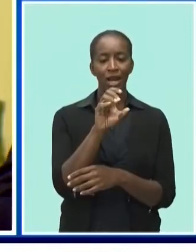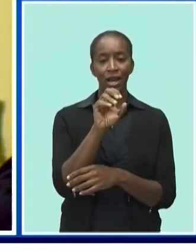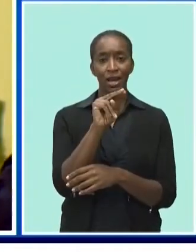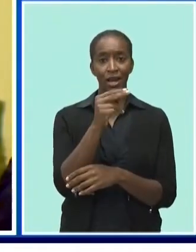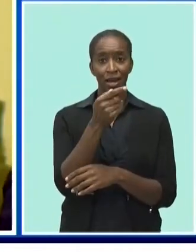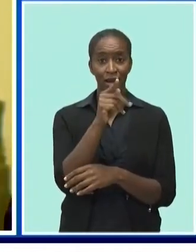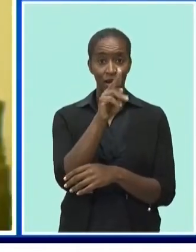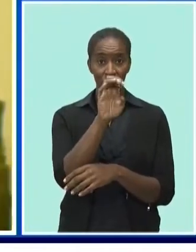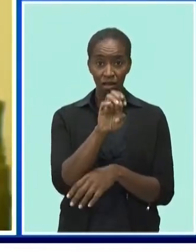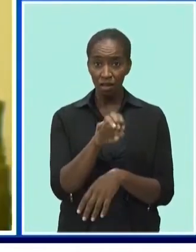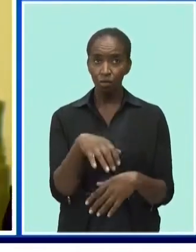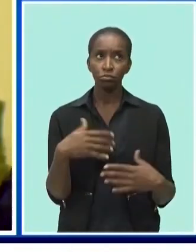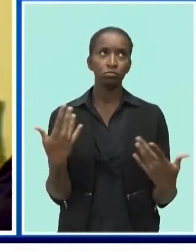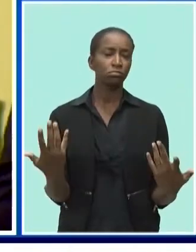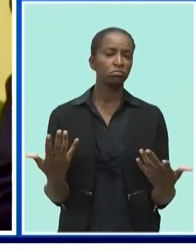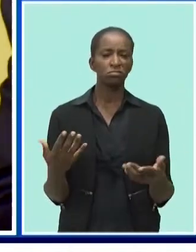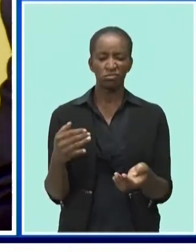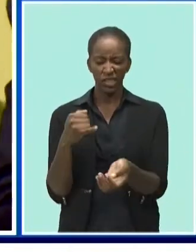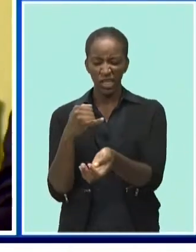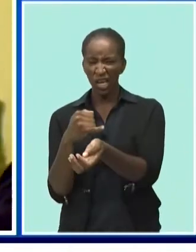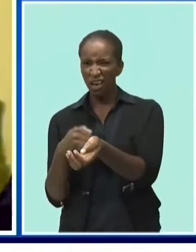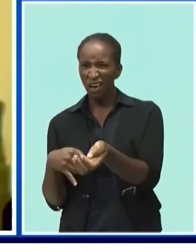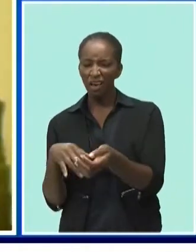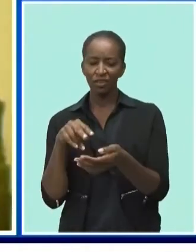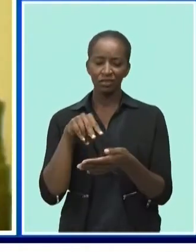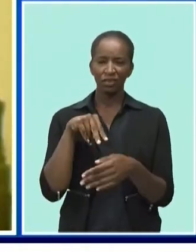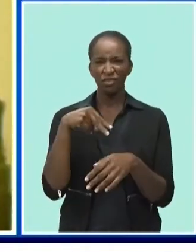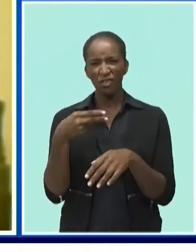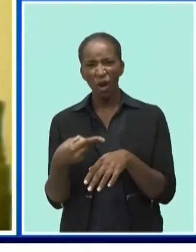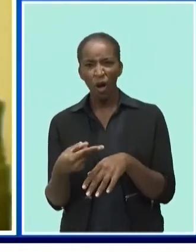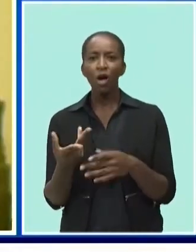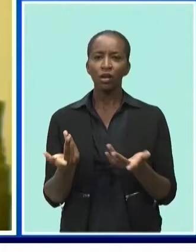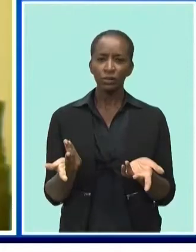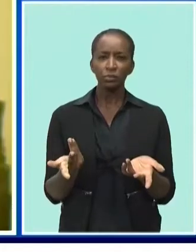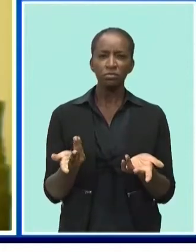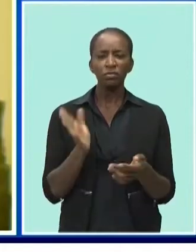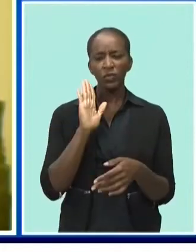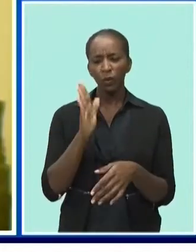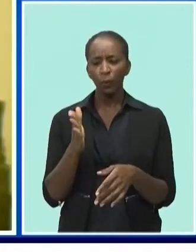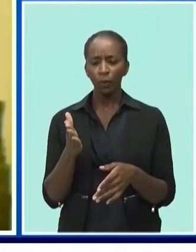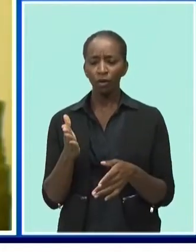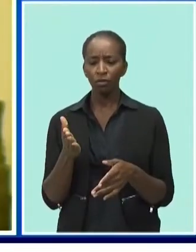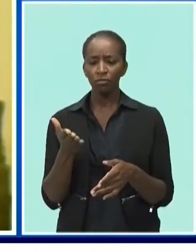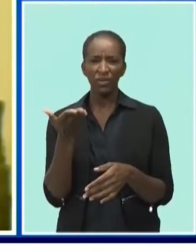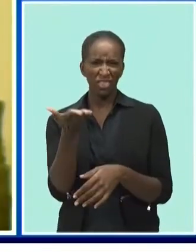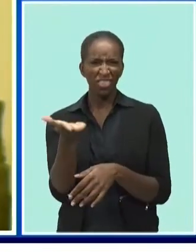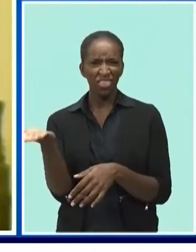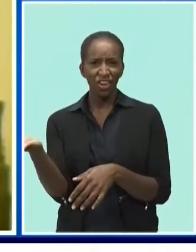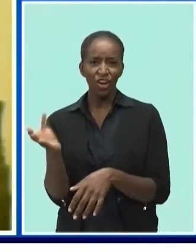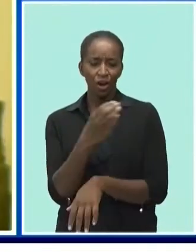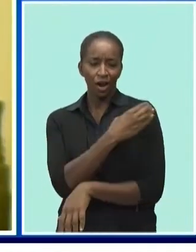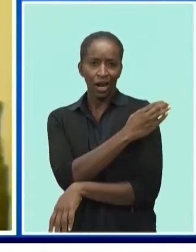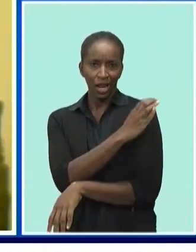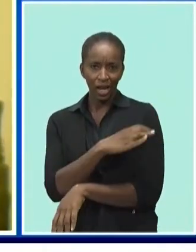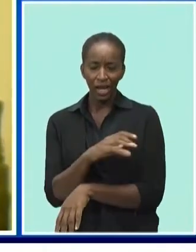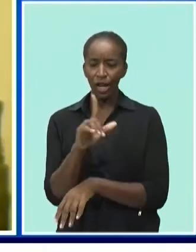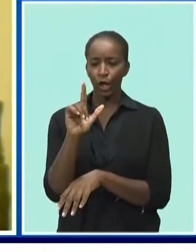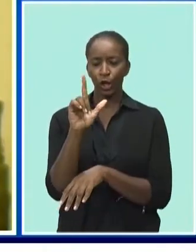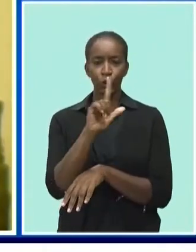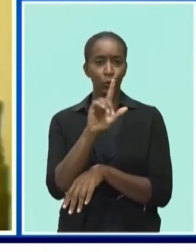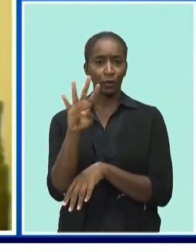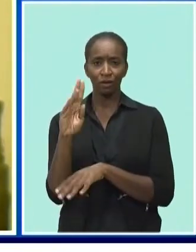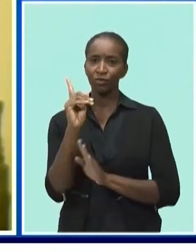minor cuts, falls, those are the sort of things that you would come to the polyclinic for the 24-hour service. It is basically